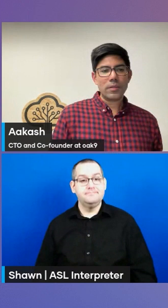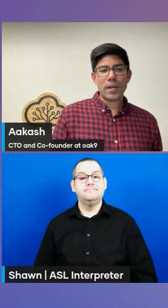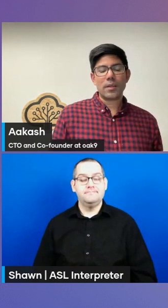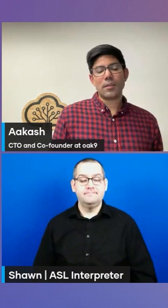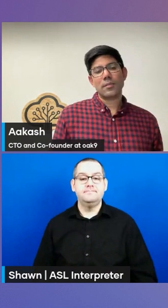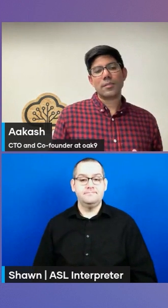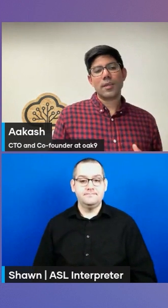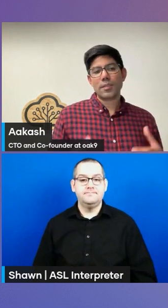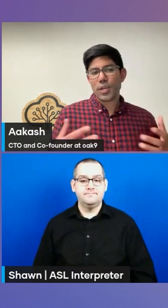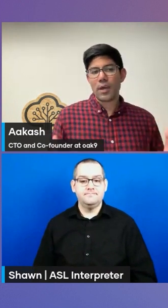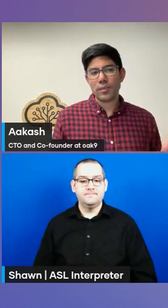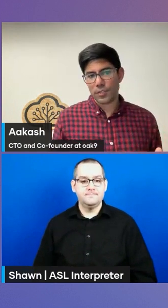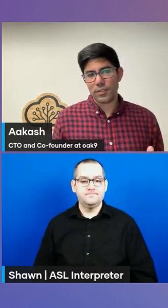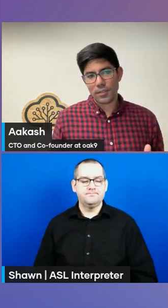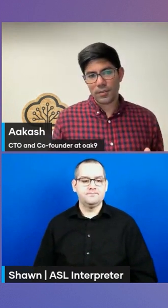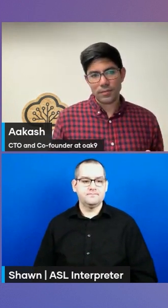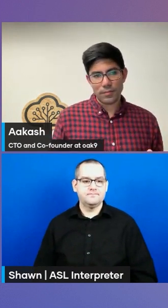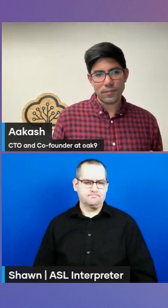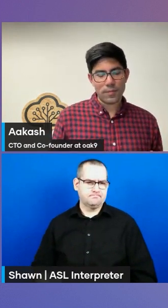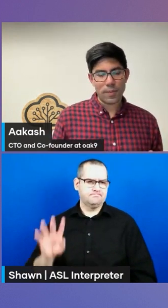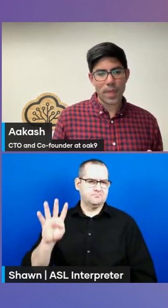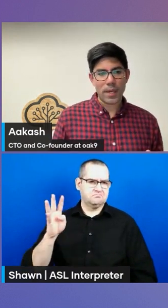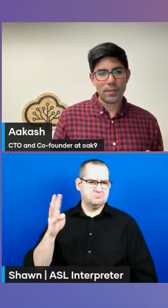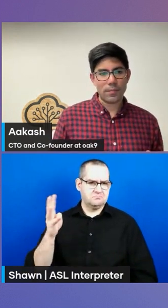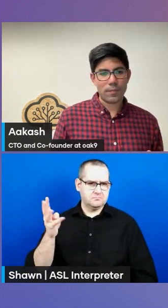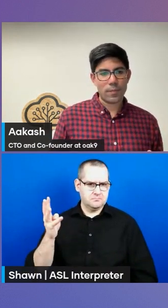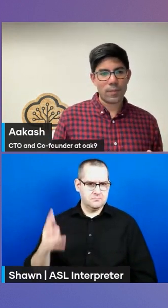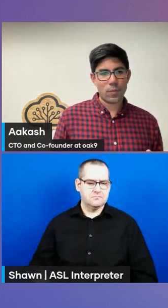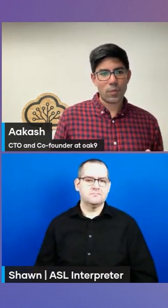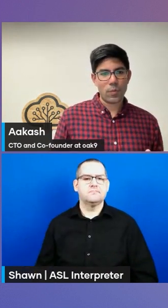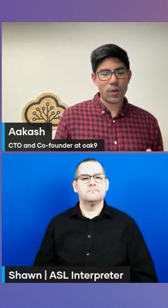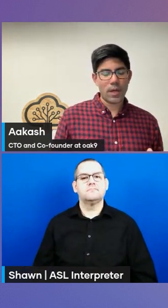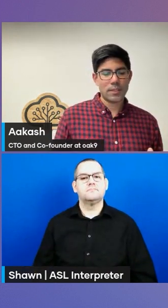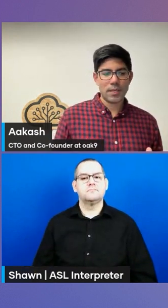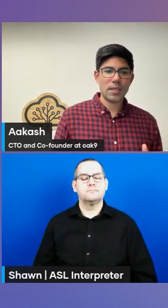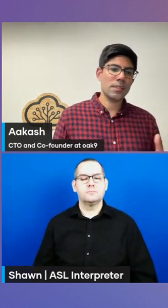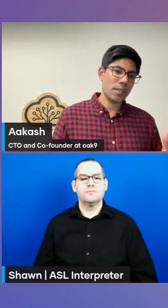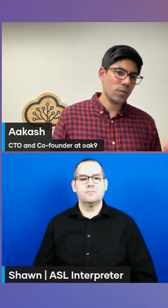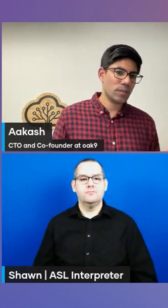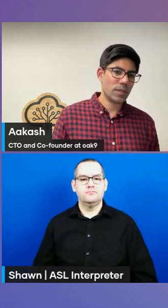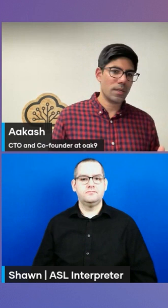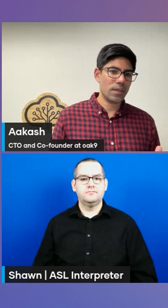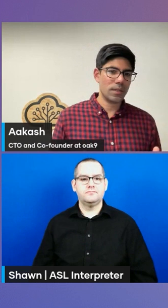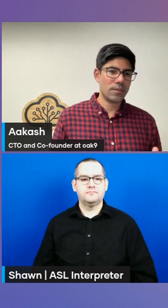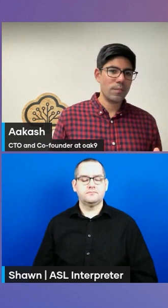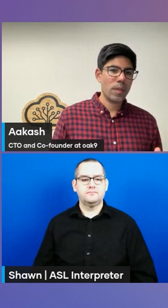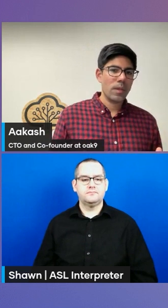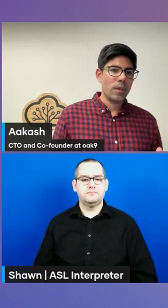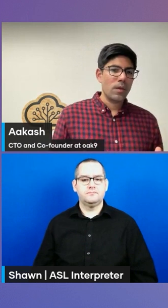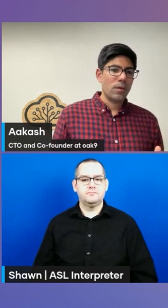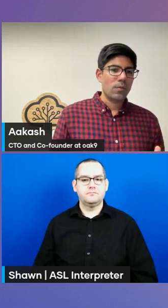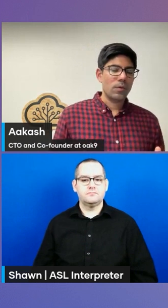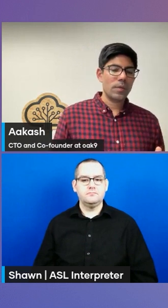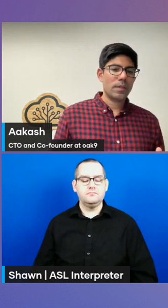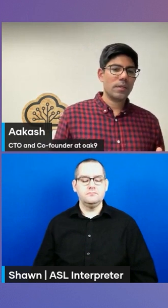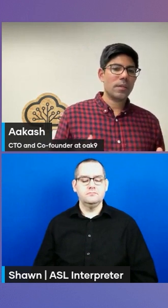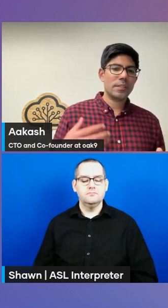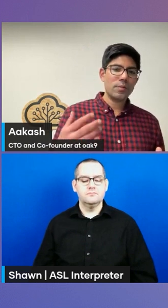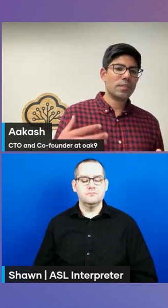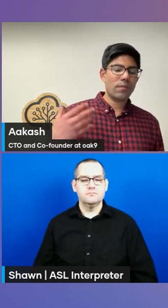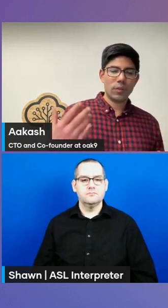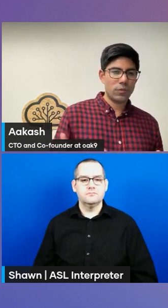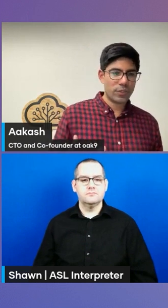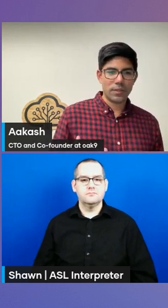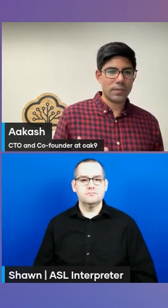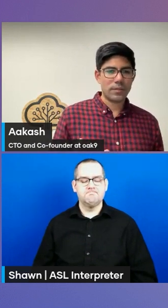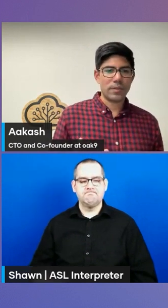The other kind of set of challenges that I see continuously is really the